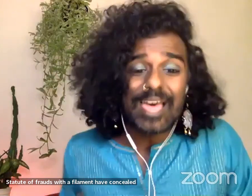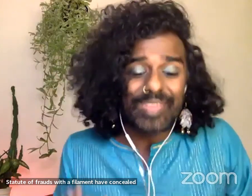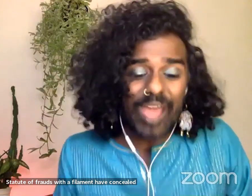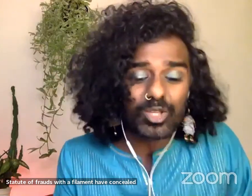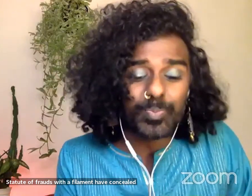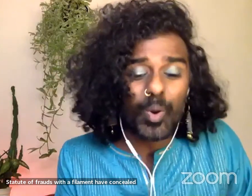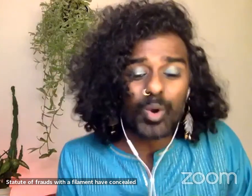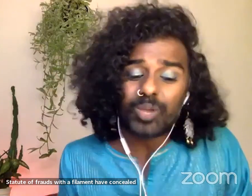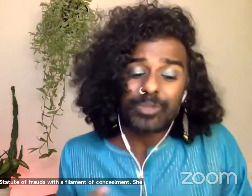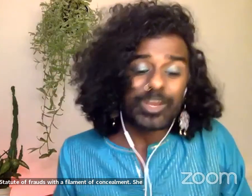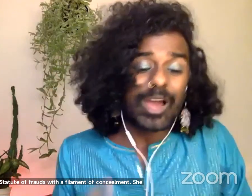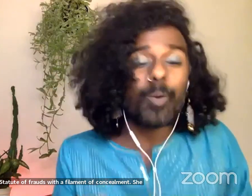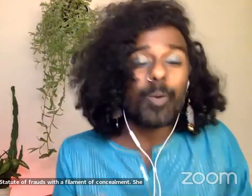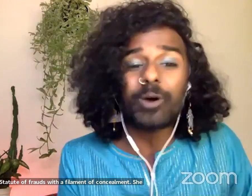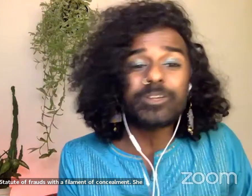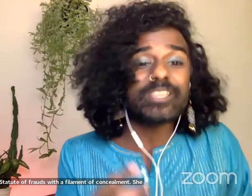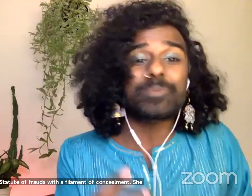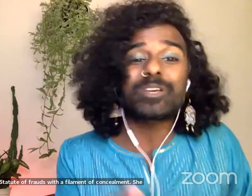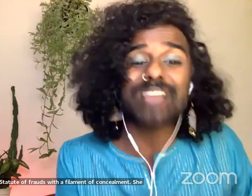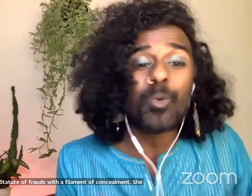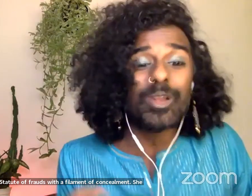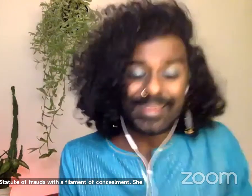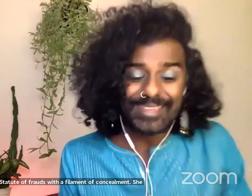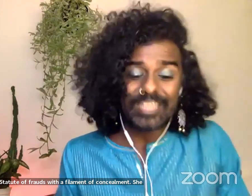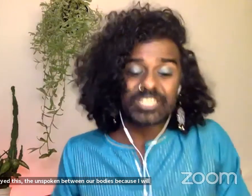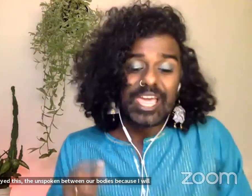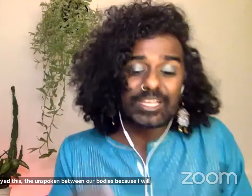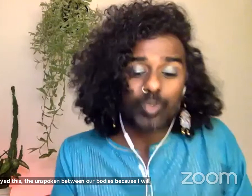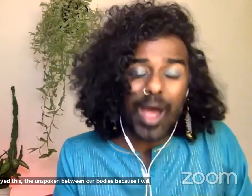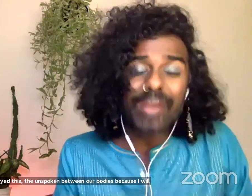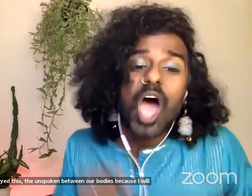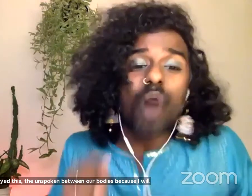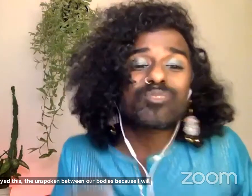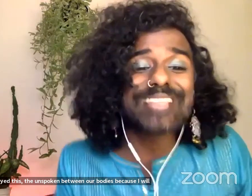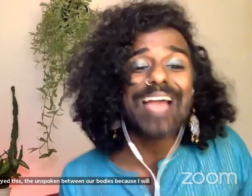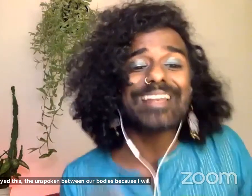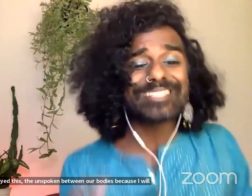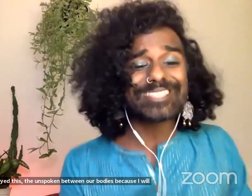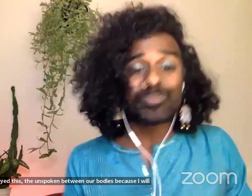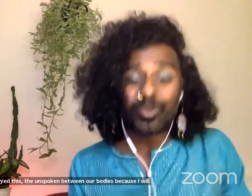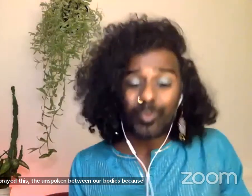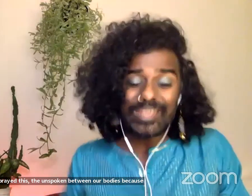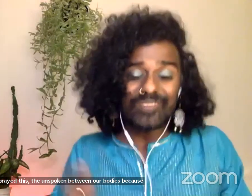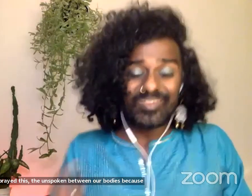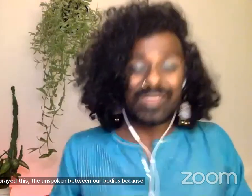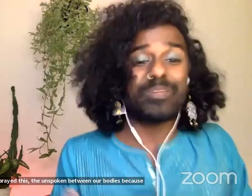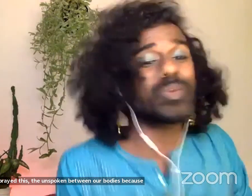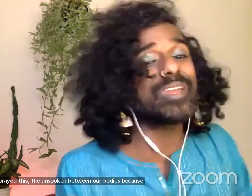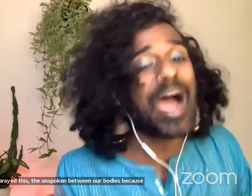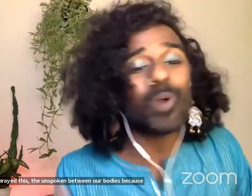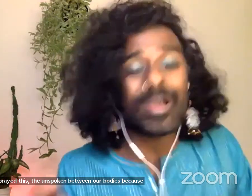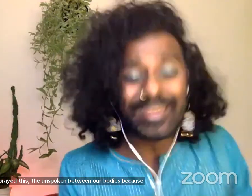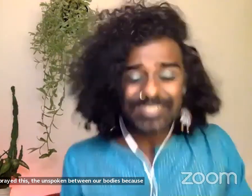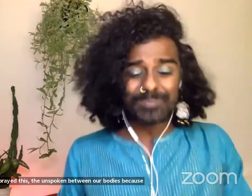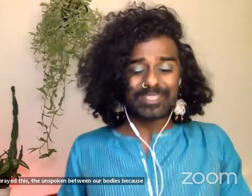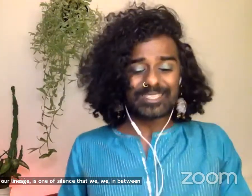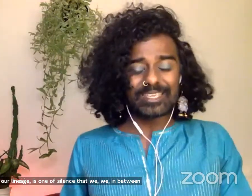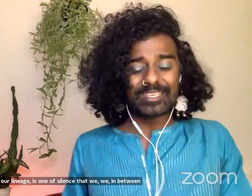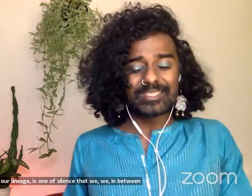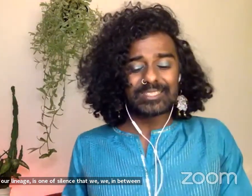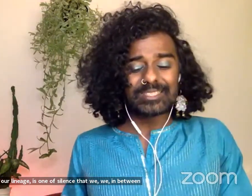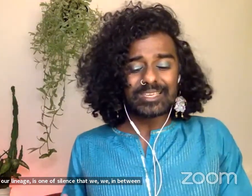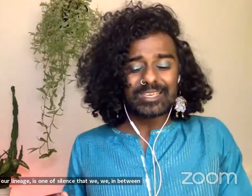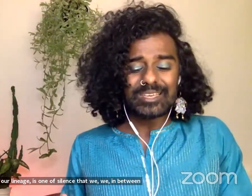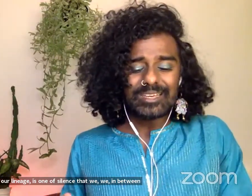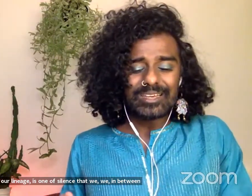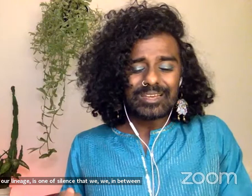threads the unspoken between our bodies because our lineage is one of silence that we weave in between our